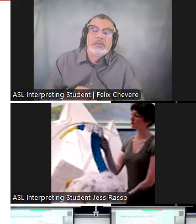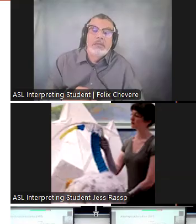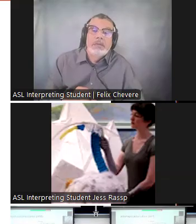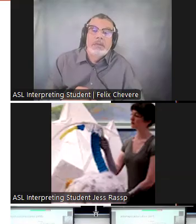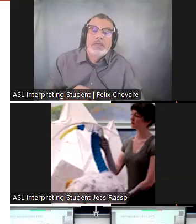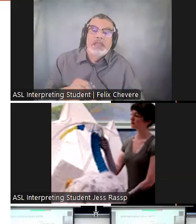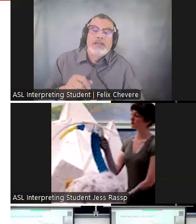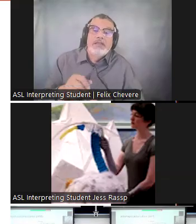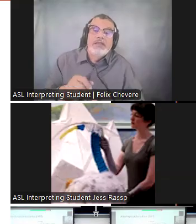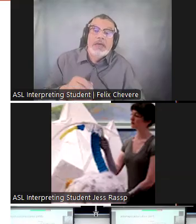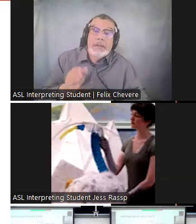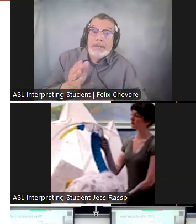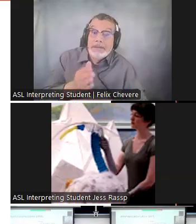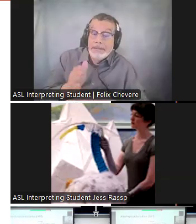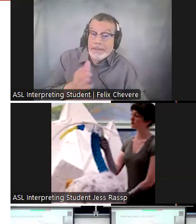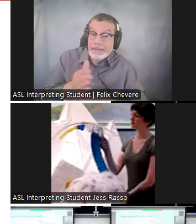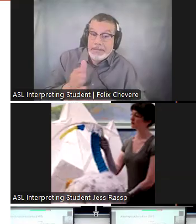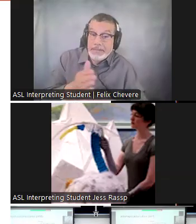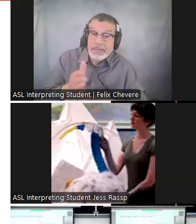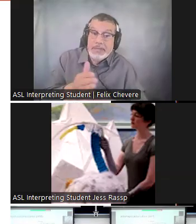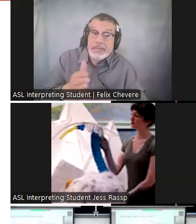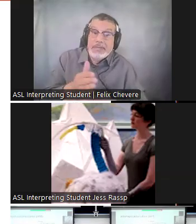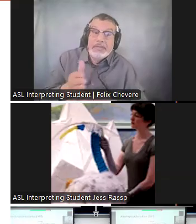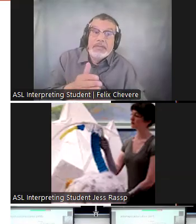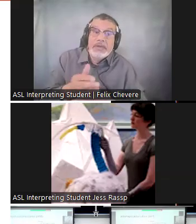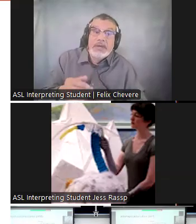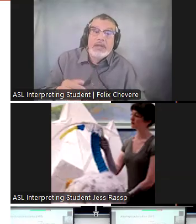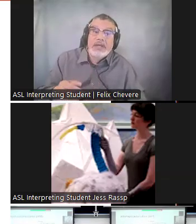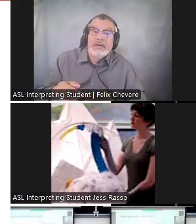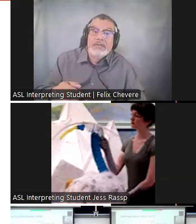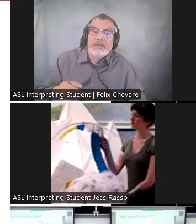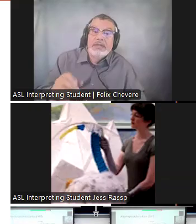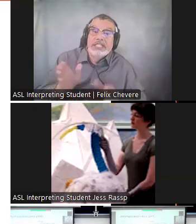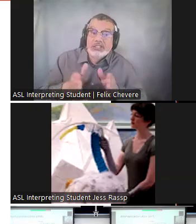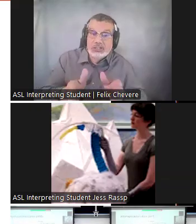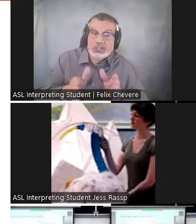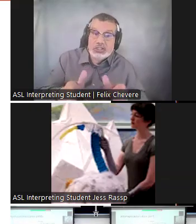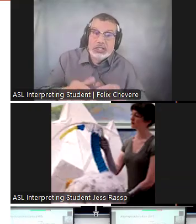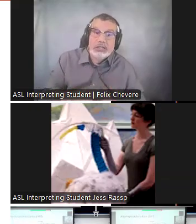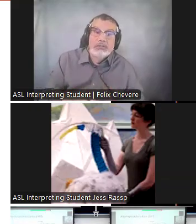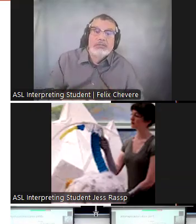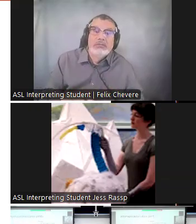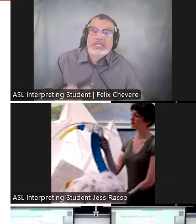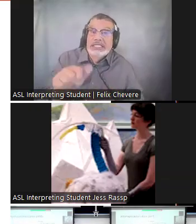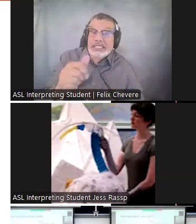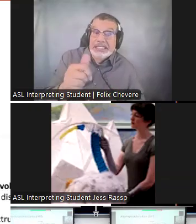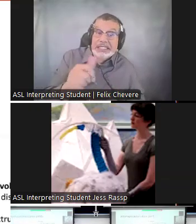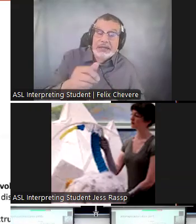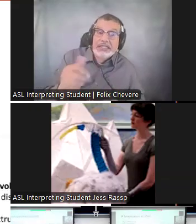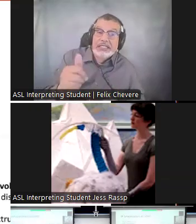the medium one. So the 10 to 300 milliseconds. Okay.